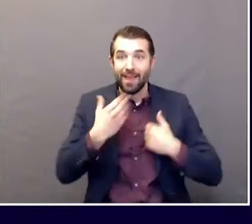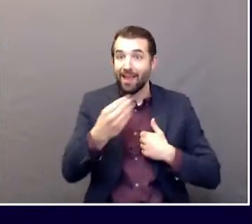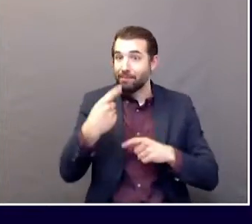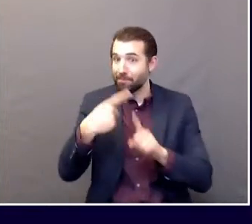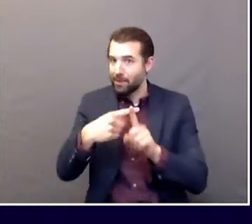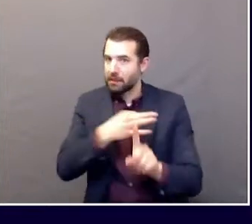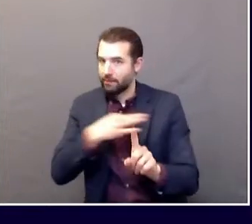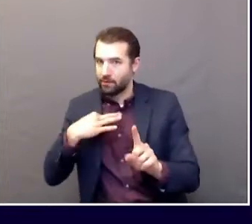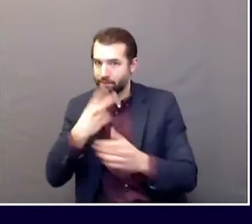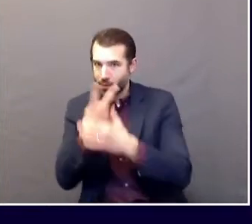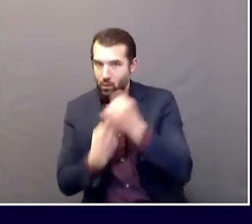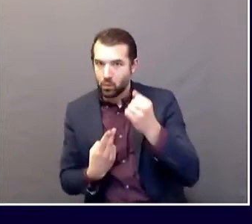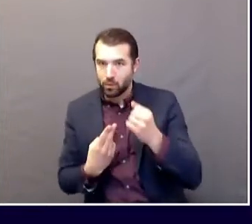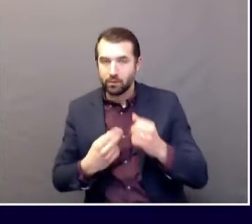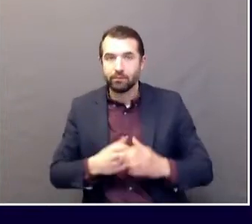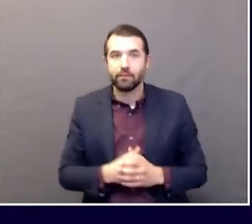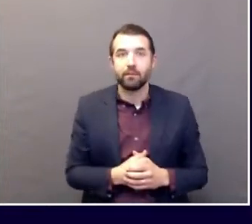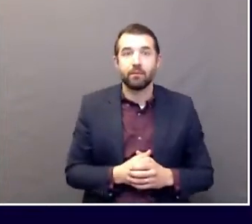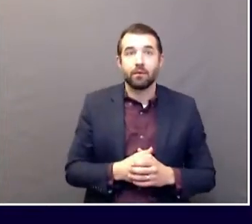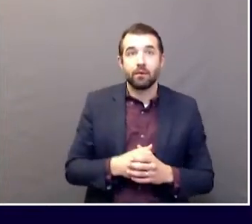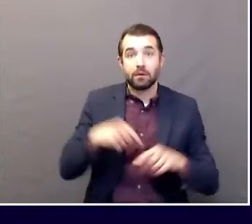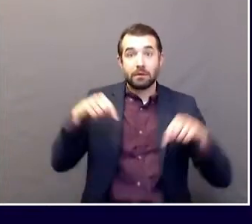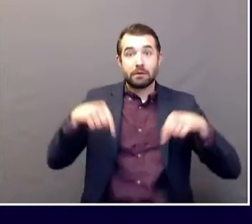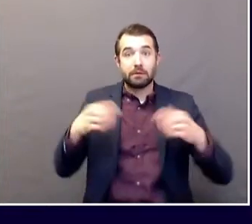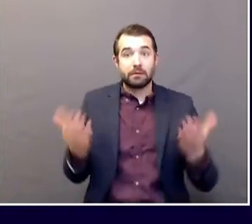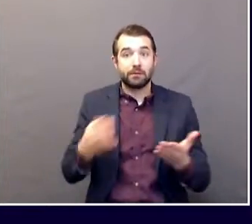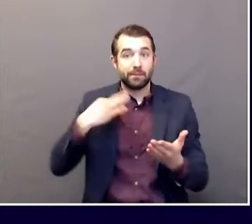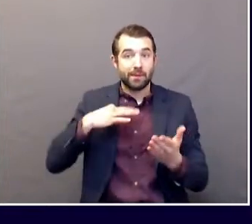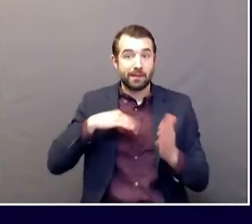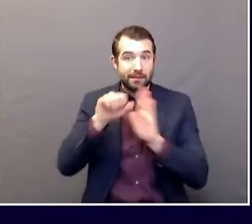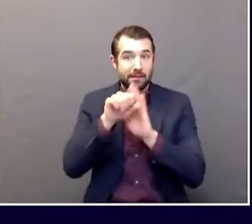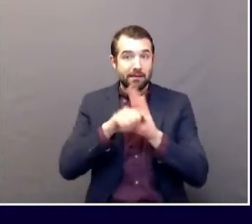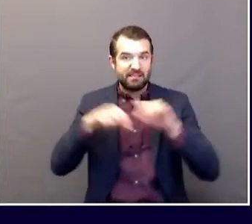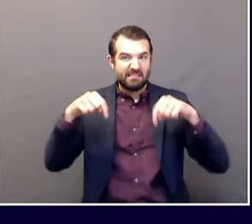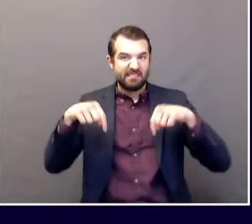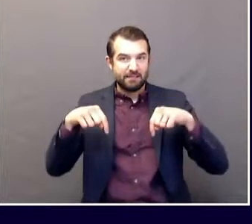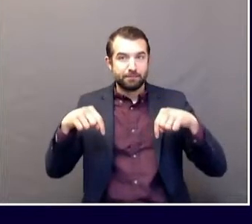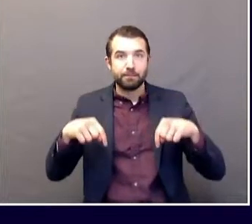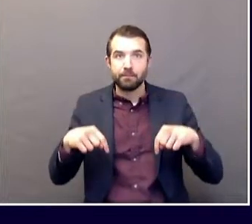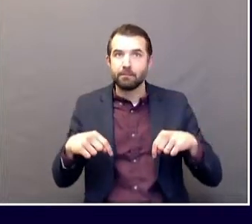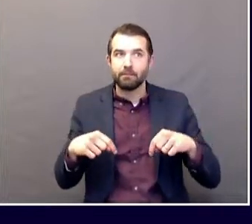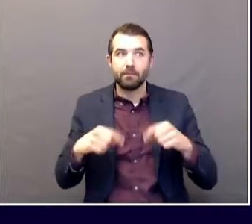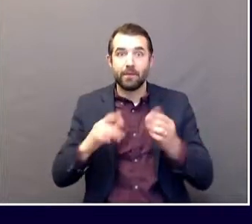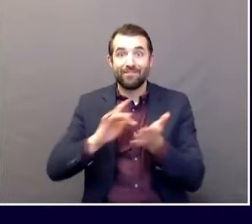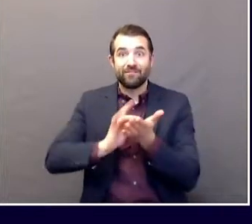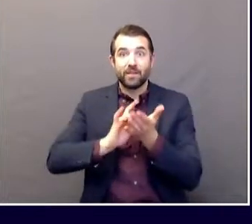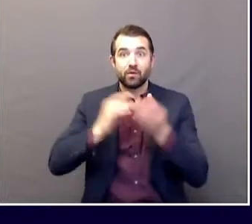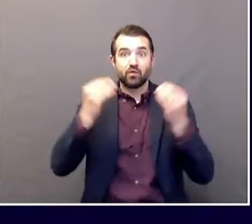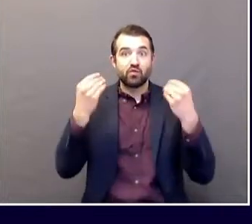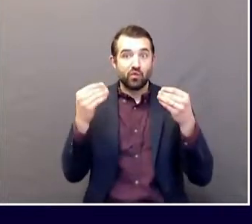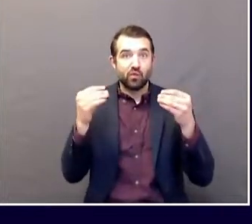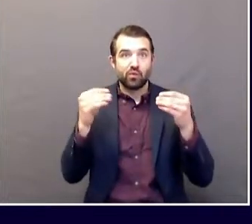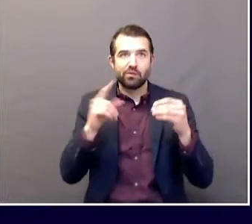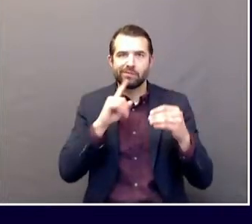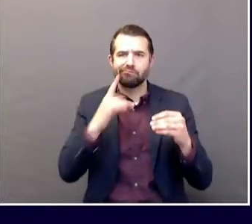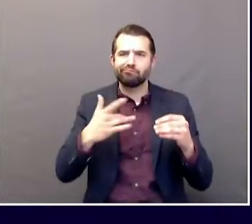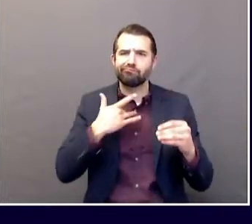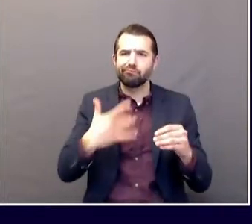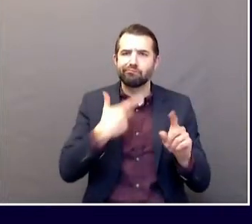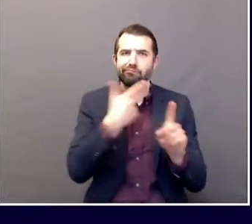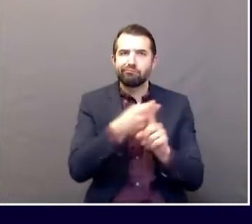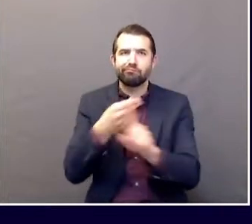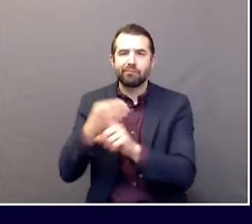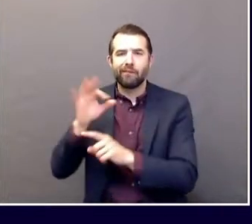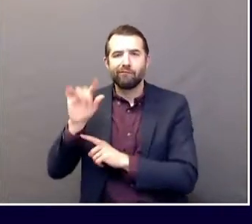many Maine people, receiving a vaccine at a pharmacy is a standard part of how they get their vaccines, whether it's a flu